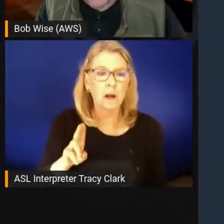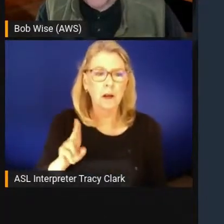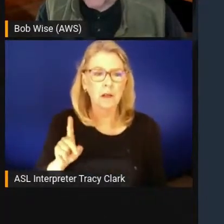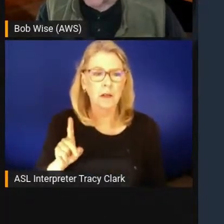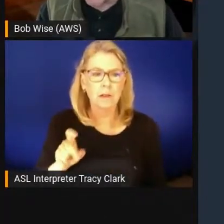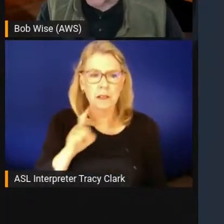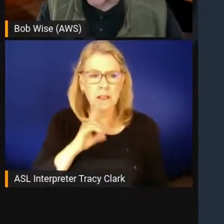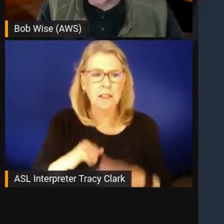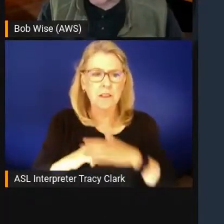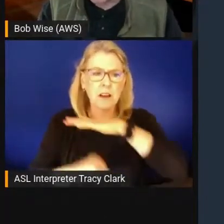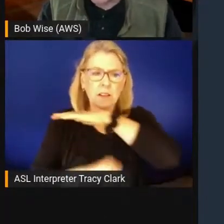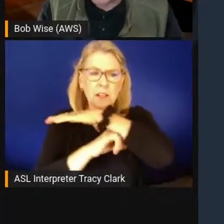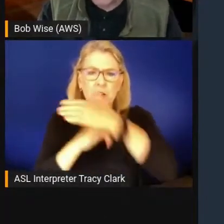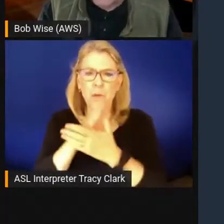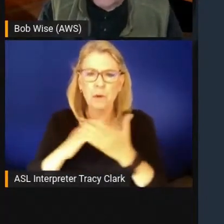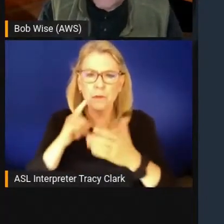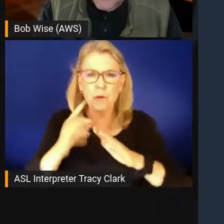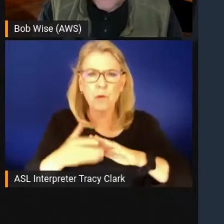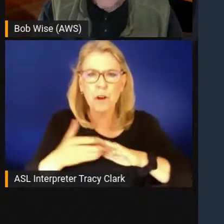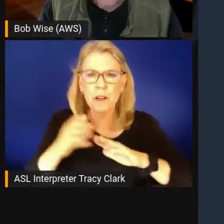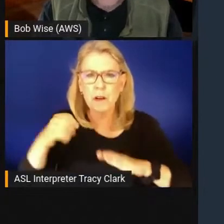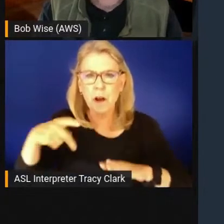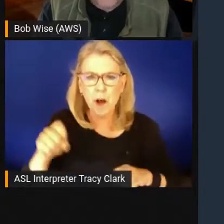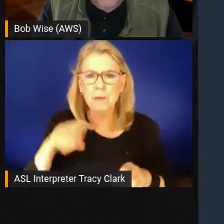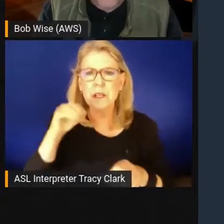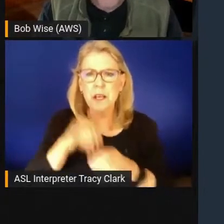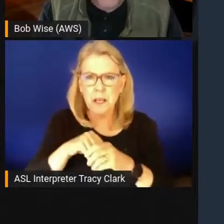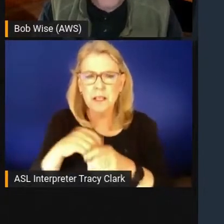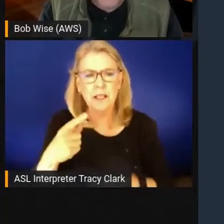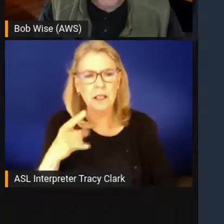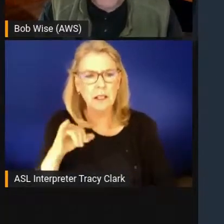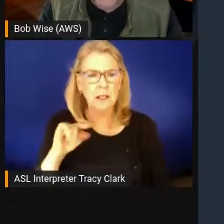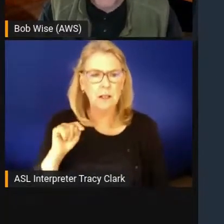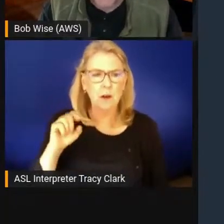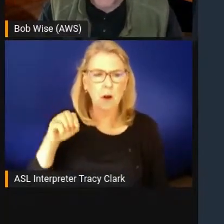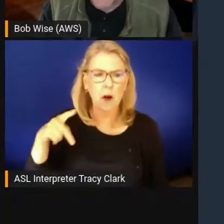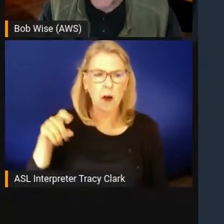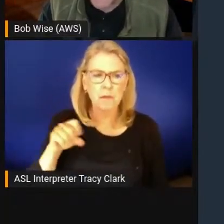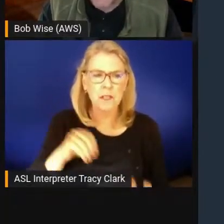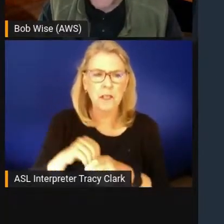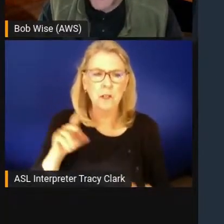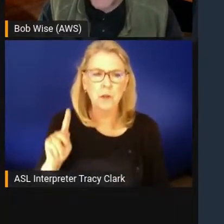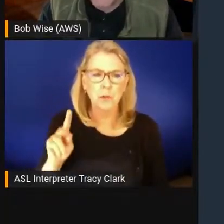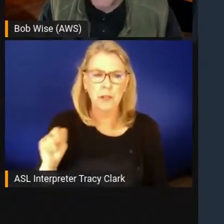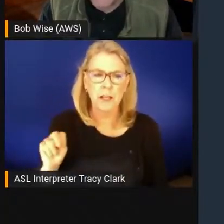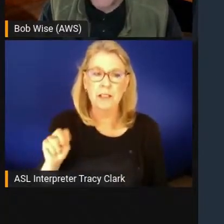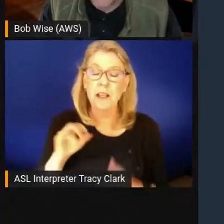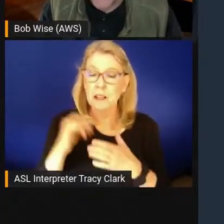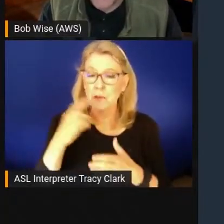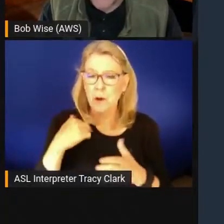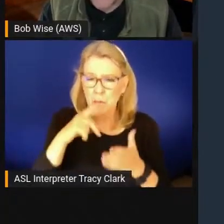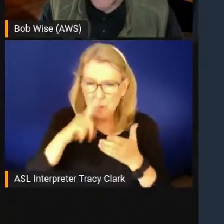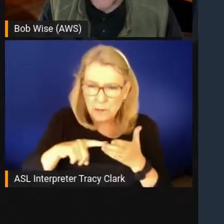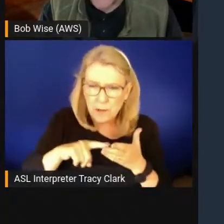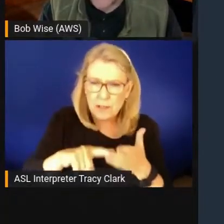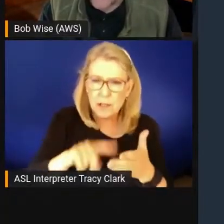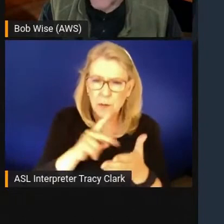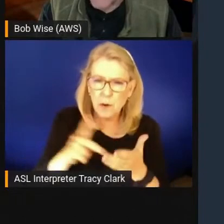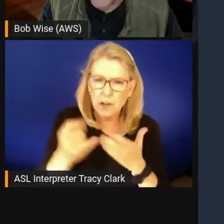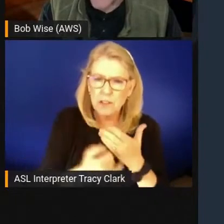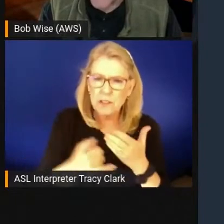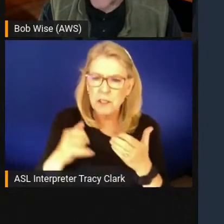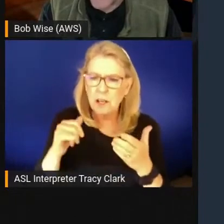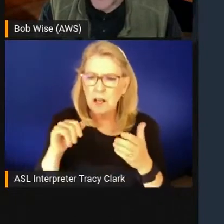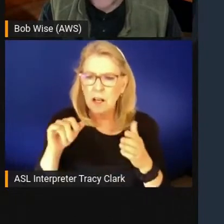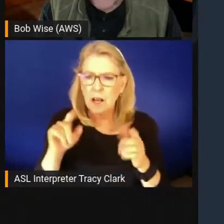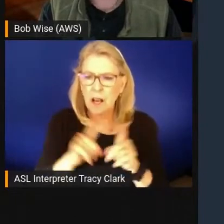for running GitOps in Kubernetes. This is also why we're investing in projects like ACK to provide a declarative